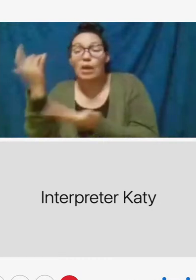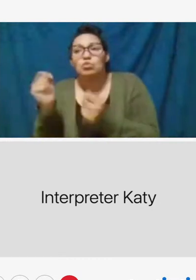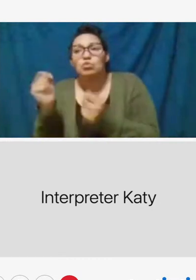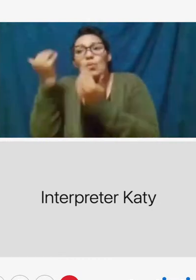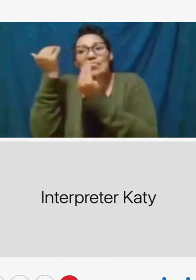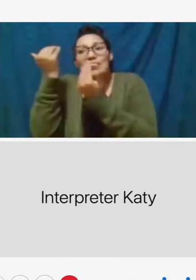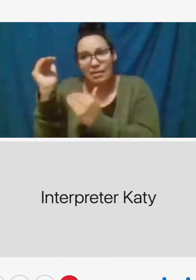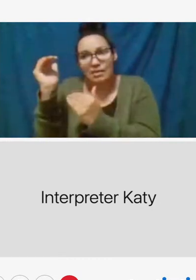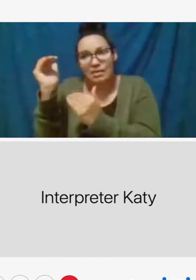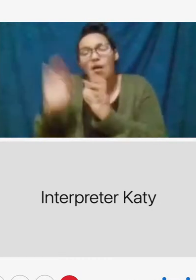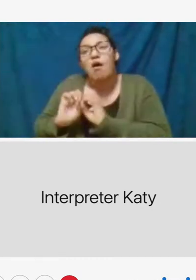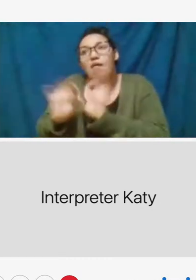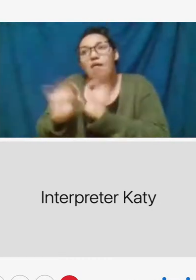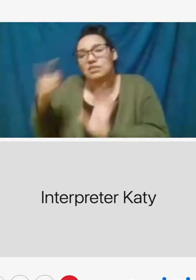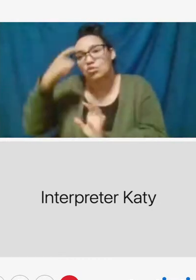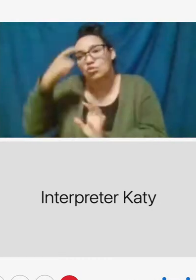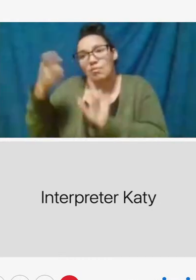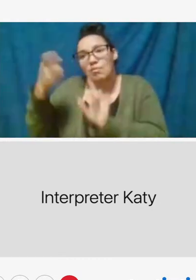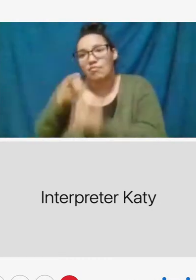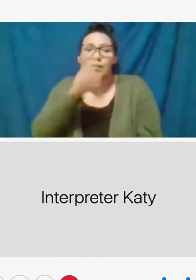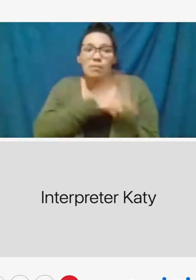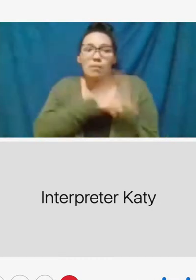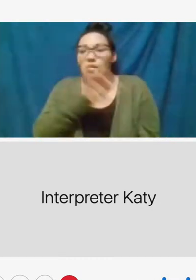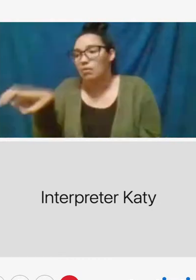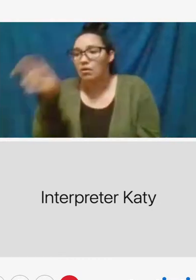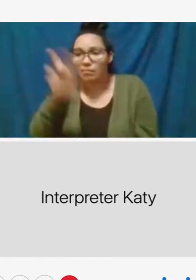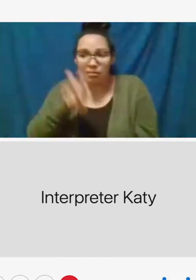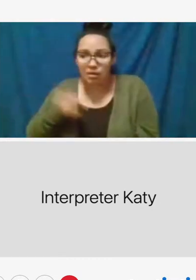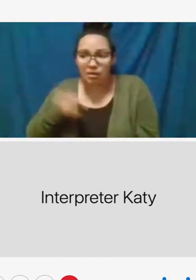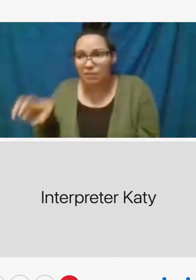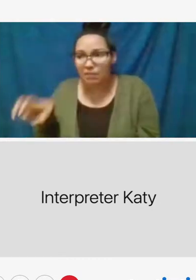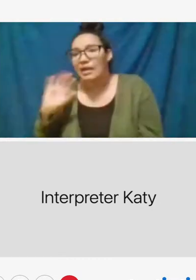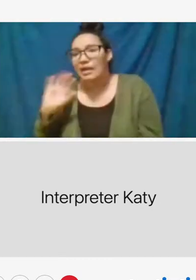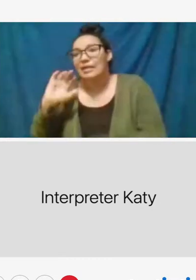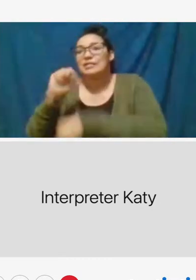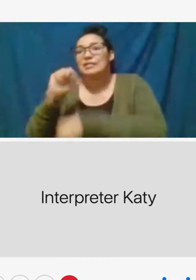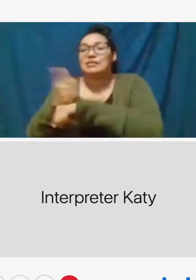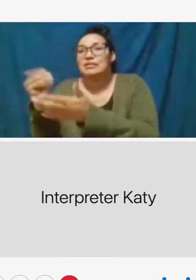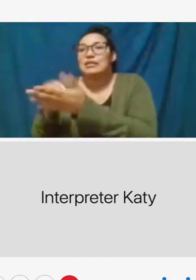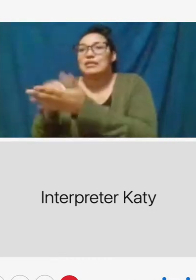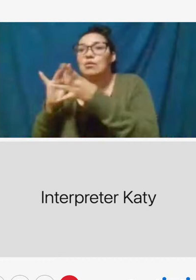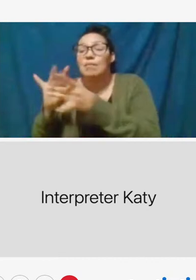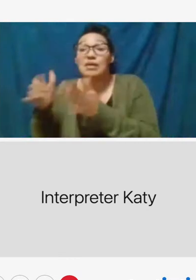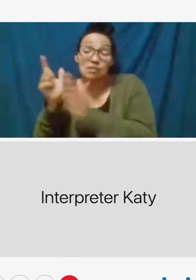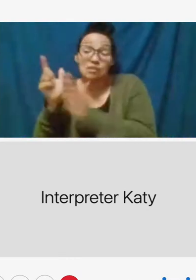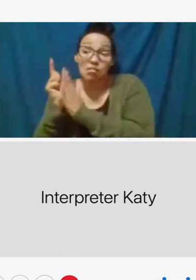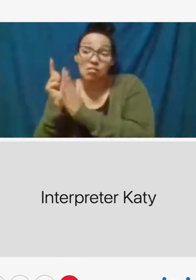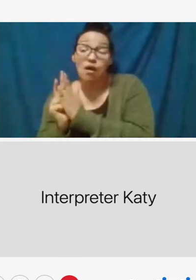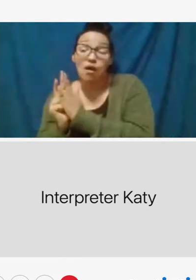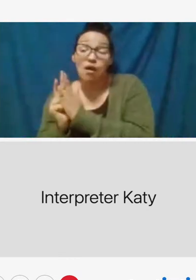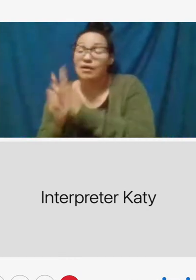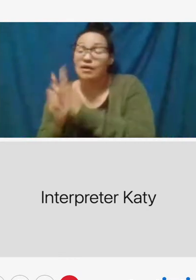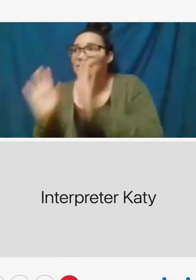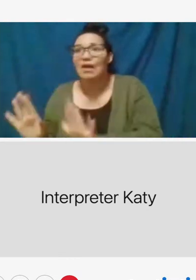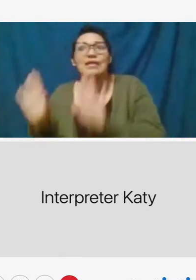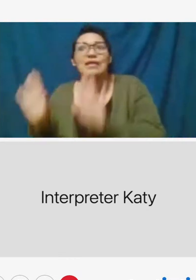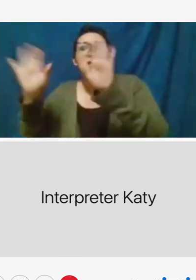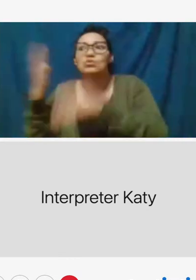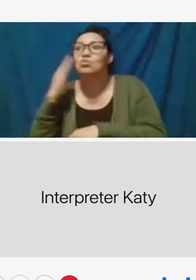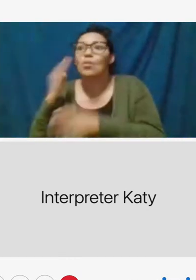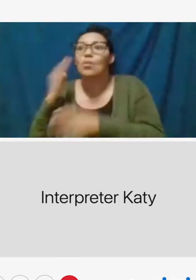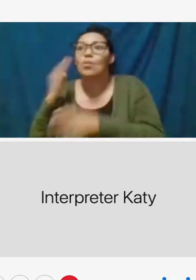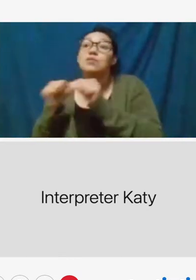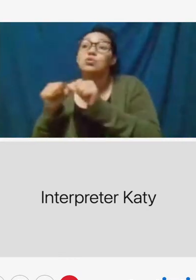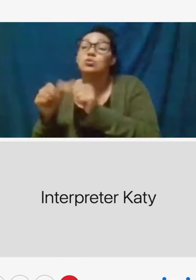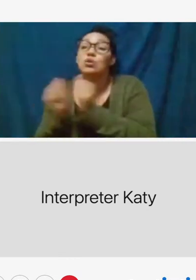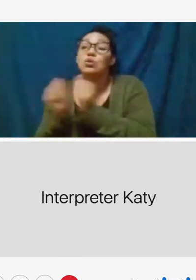trauma that can come from bouncing around and and having reestablished relation anyway that's actually a law that it's fantastic to know that there's continuity and the county superintendent of schools